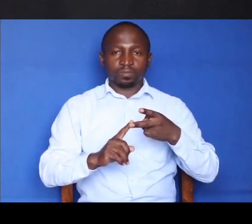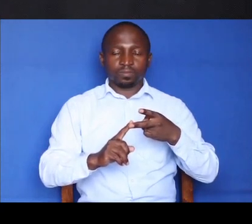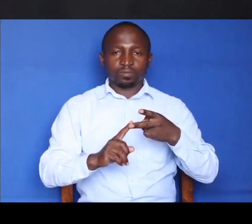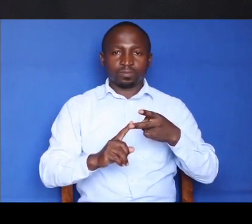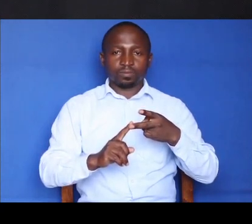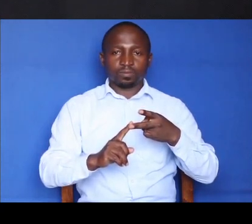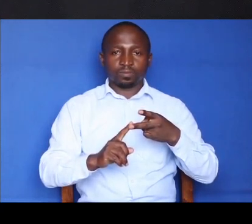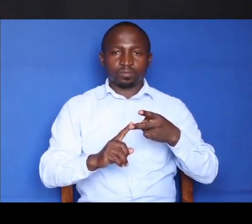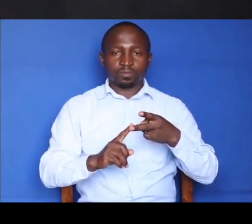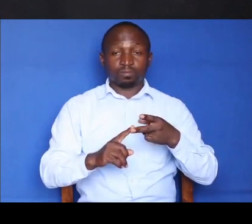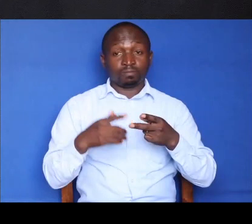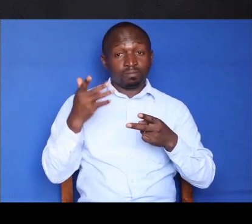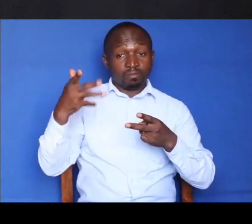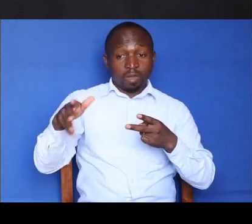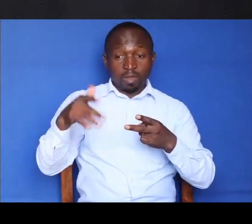of